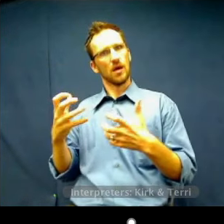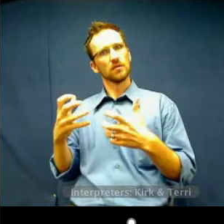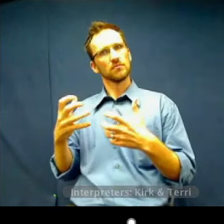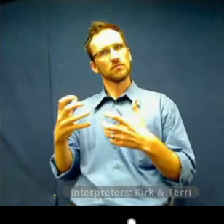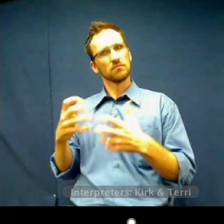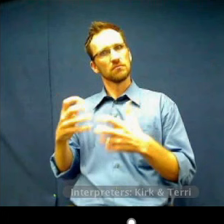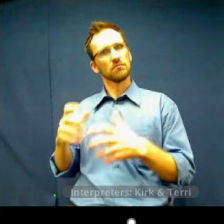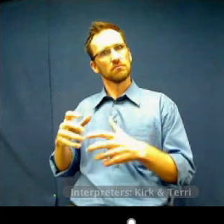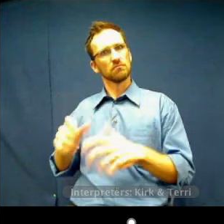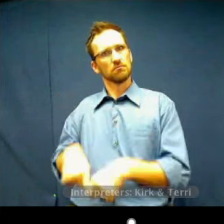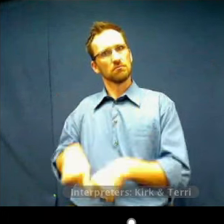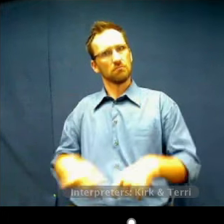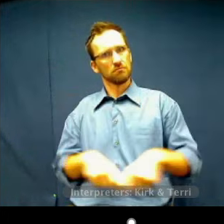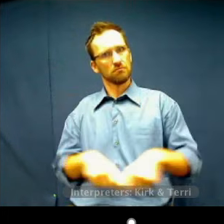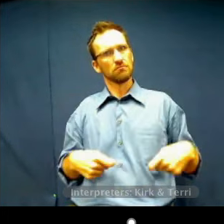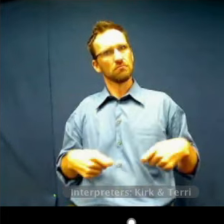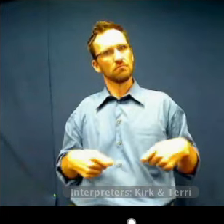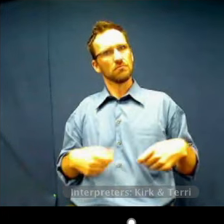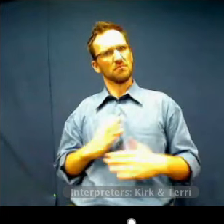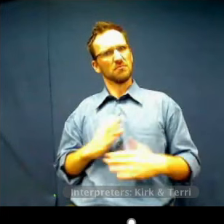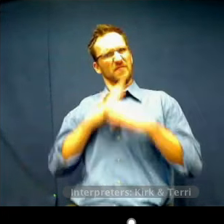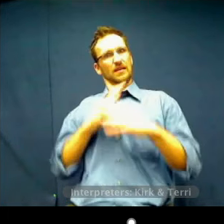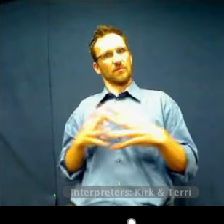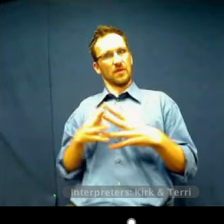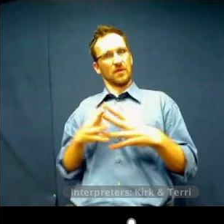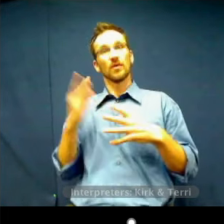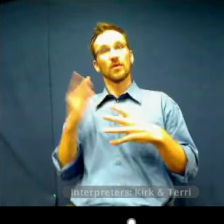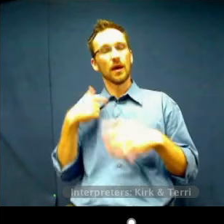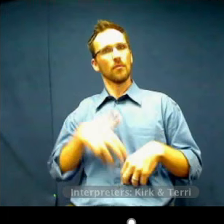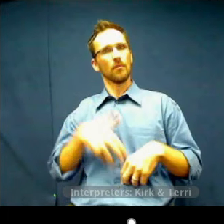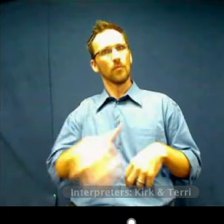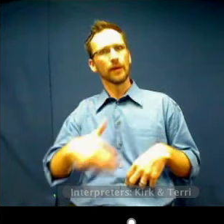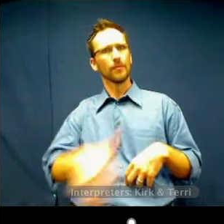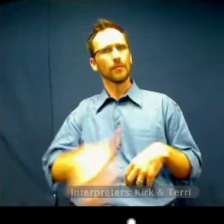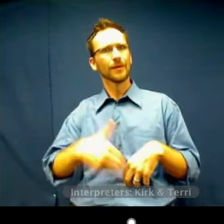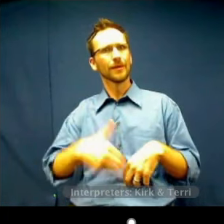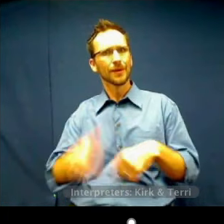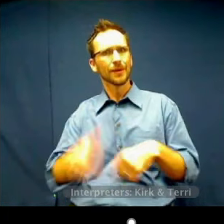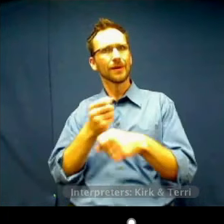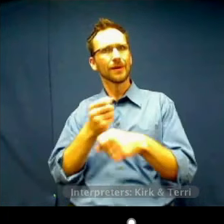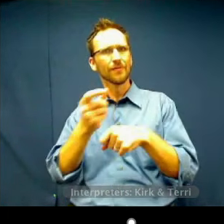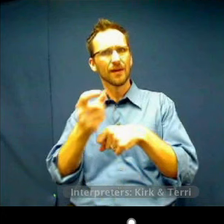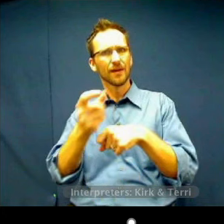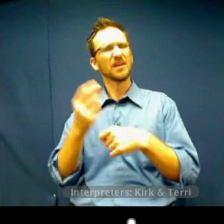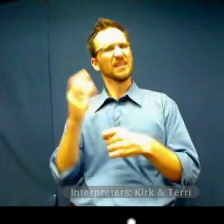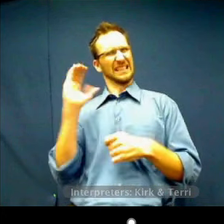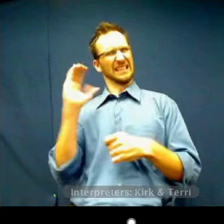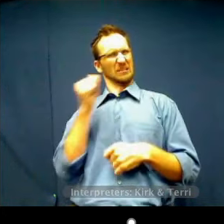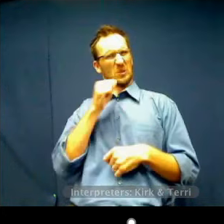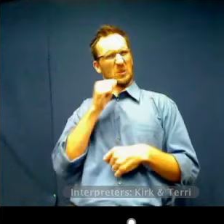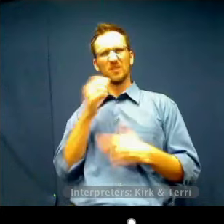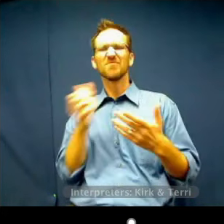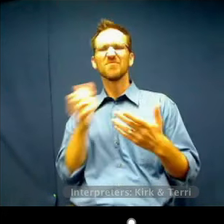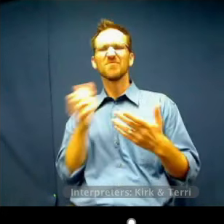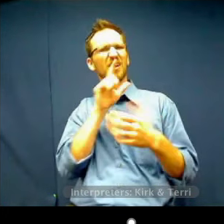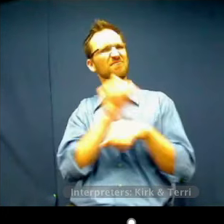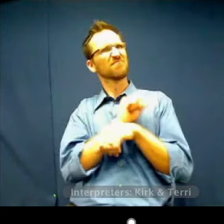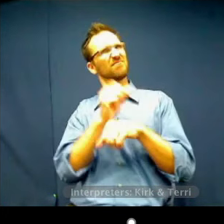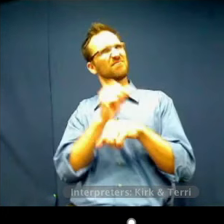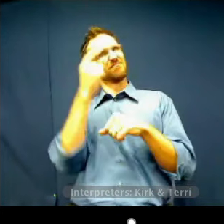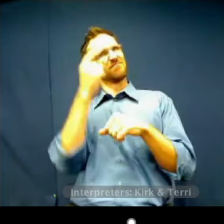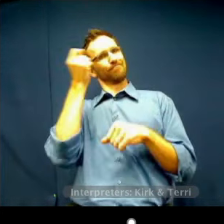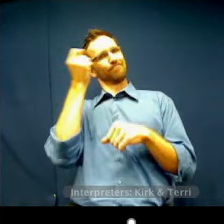I don't know that she ever understood the relationship between sex and pregnancy. And